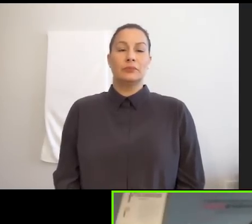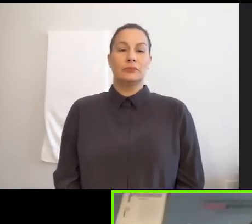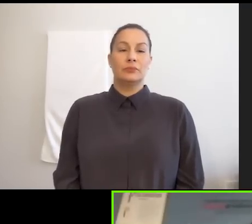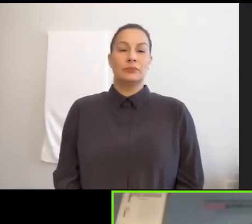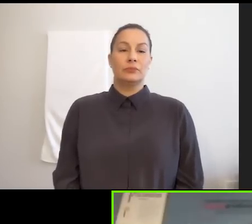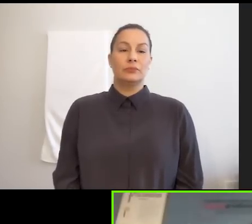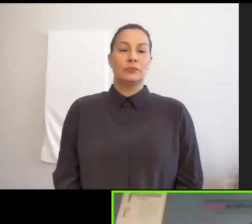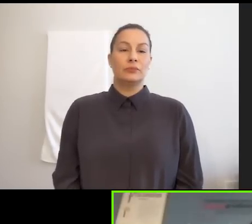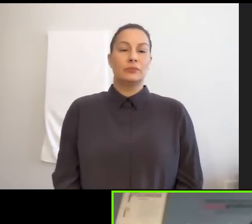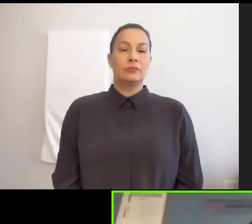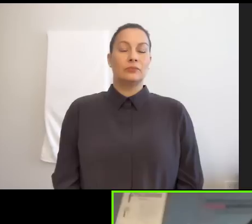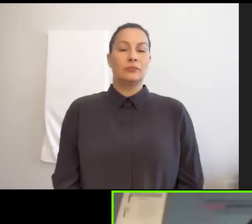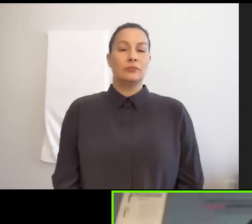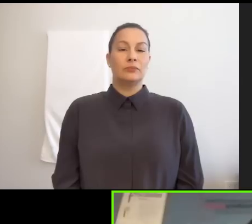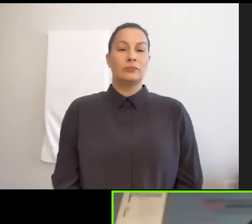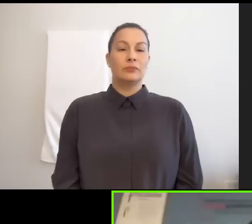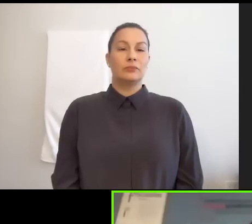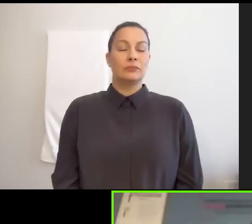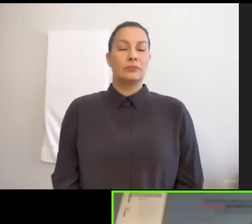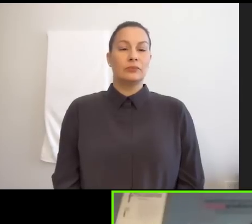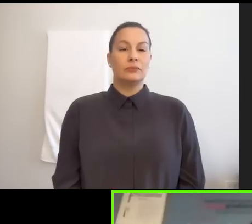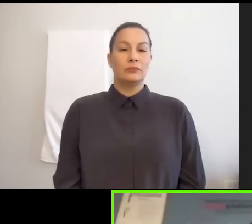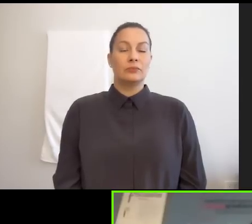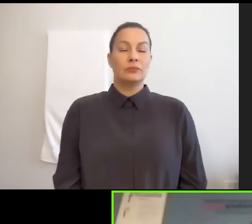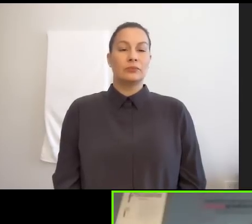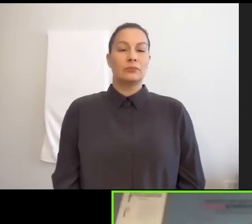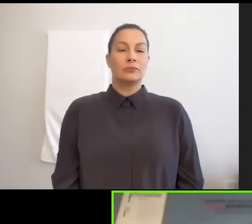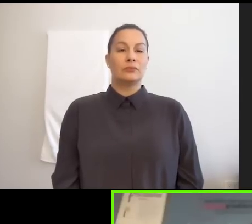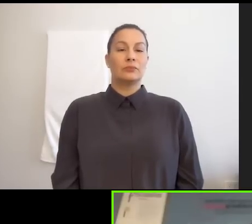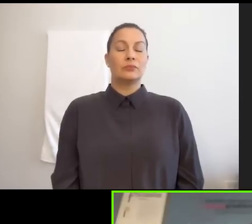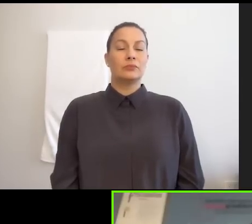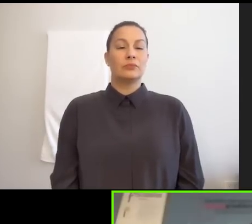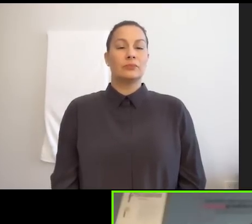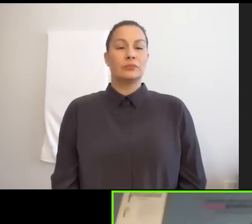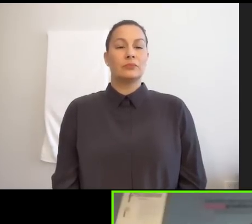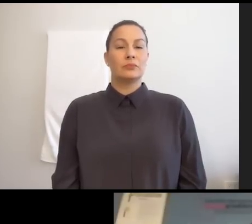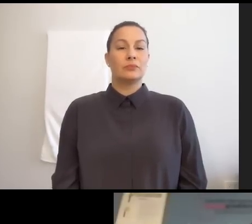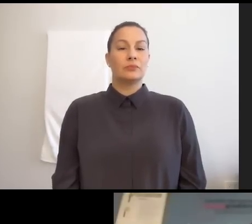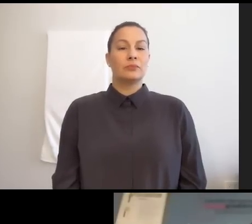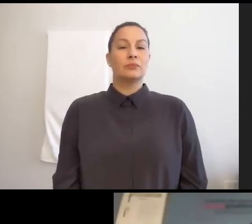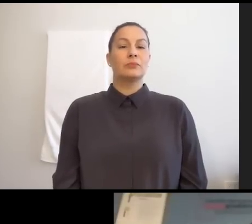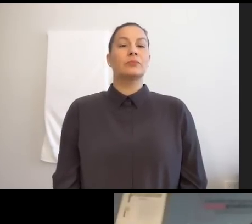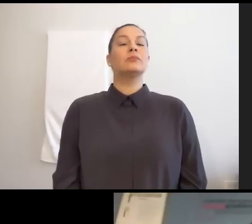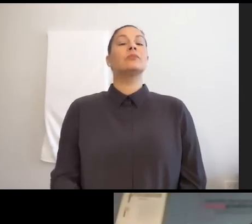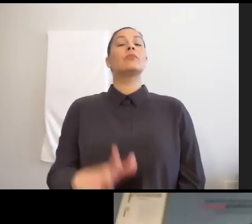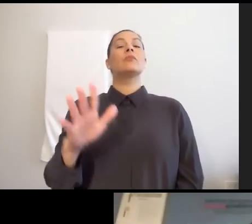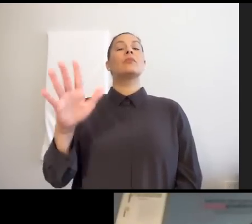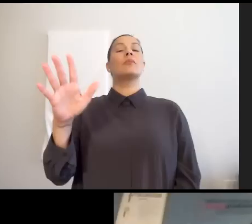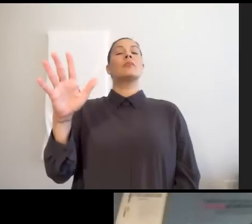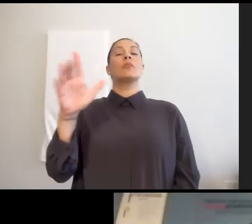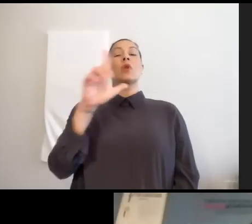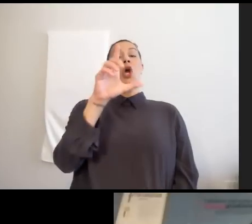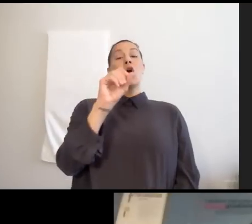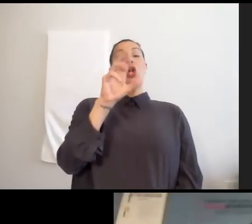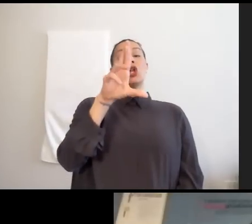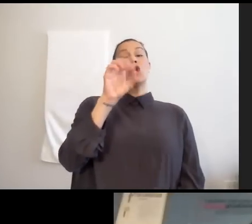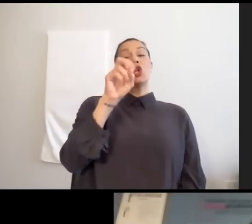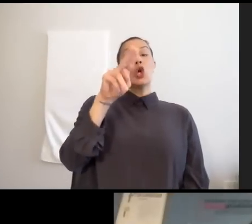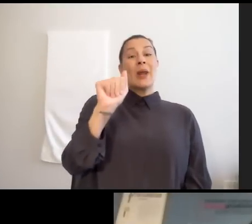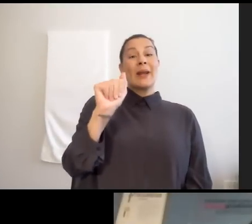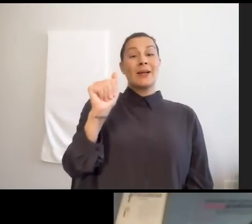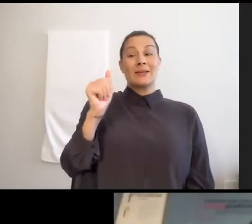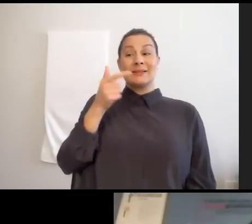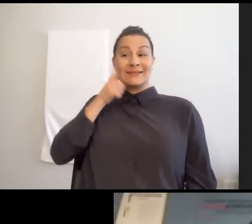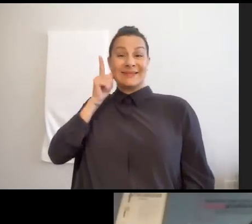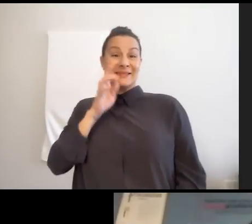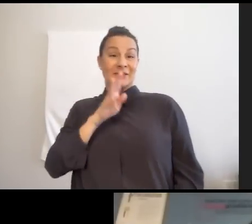sigue pisoteando y nos sigue olvidando. Yo siento... And as Lorena mentioned, we need to keep